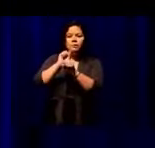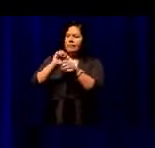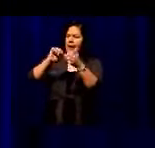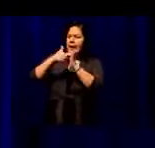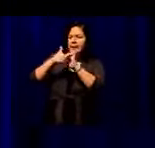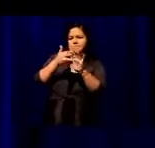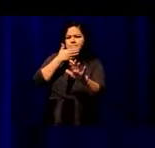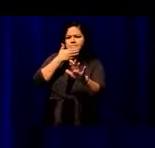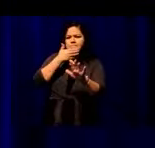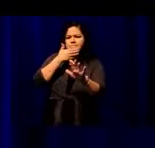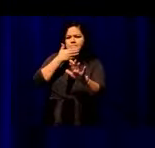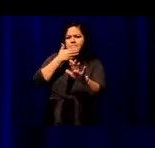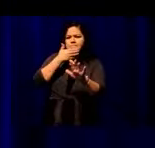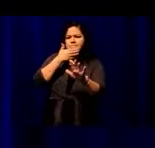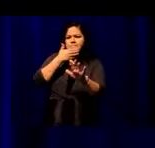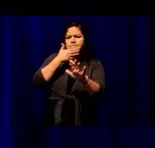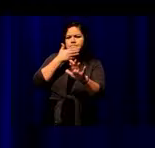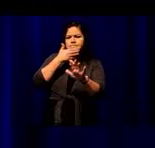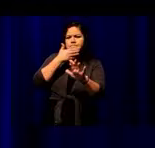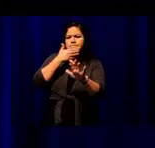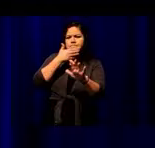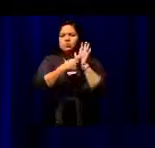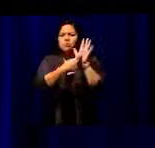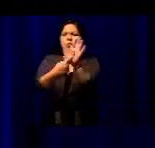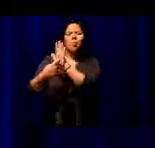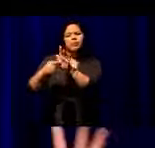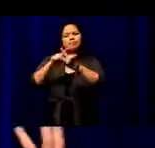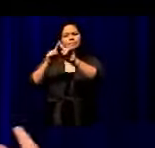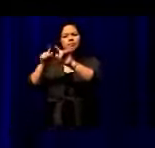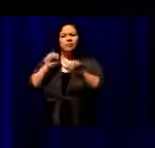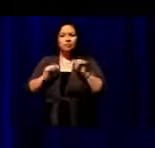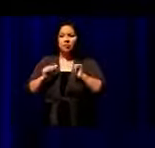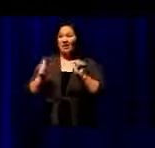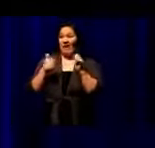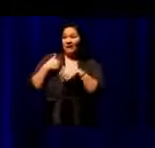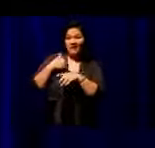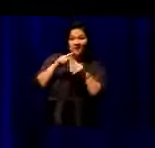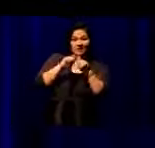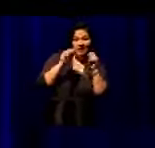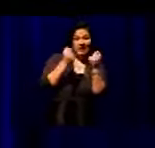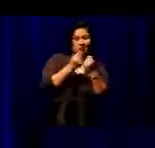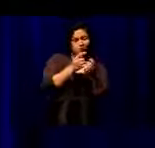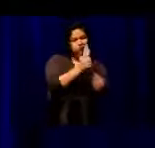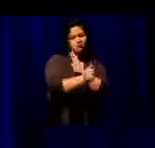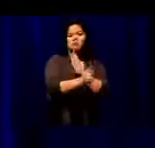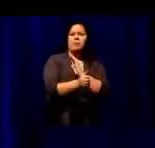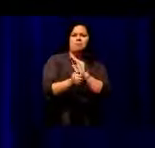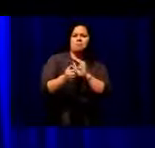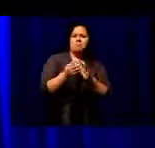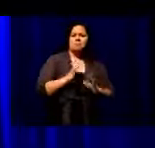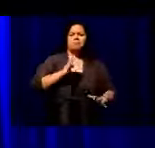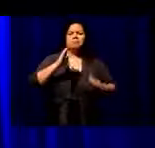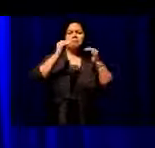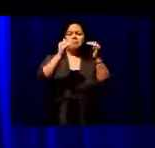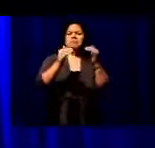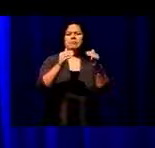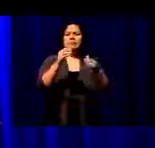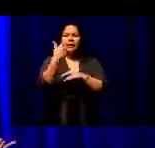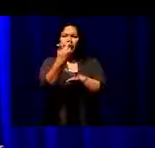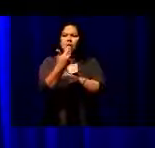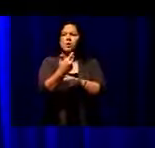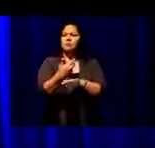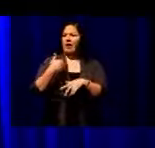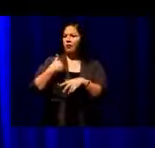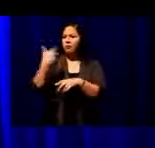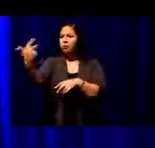stream shows using a talented team, multiple camera angles for high quality production values. So there's a